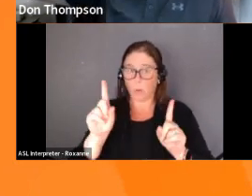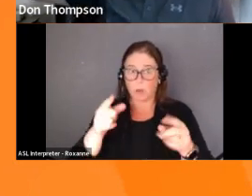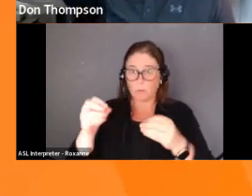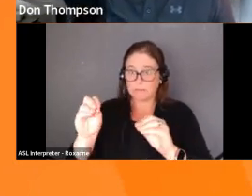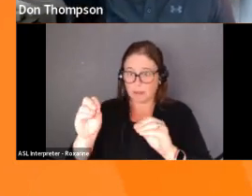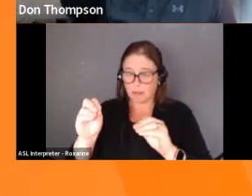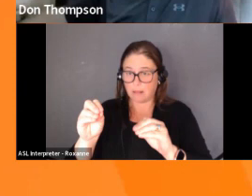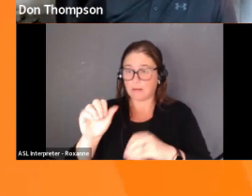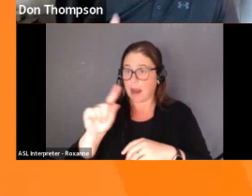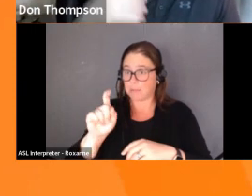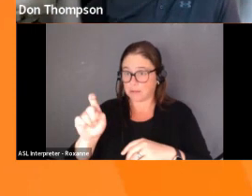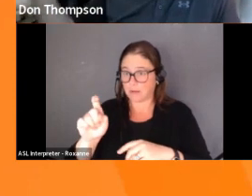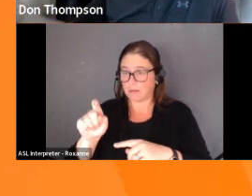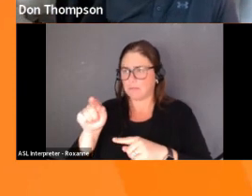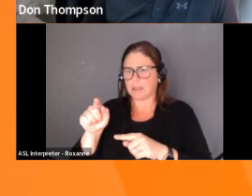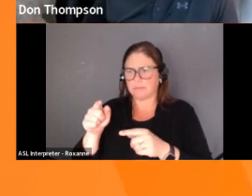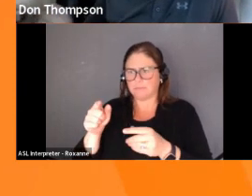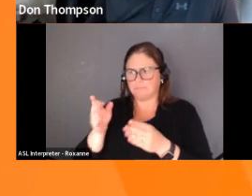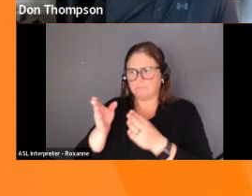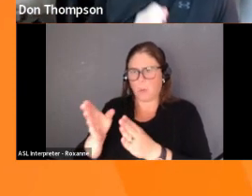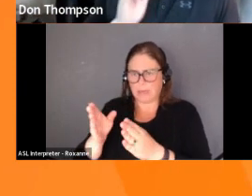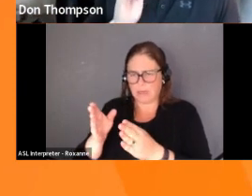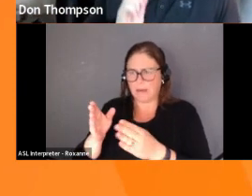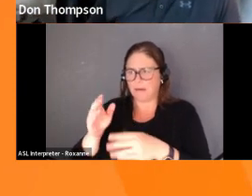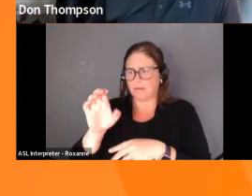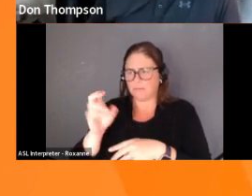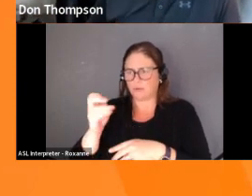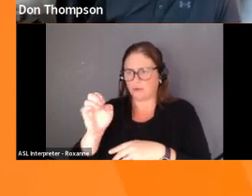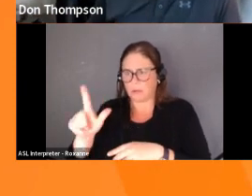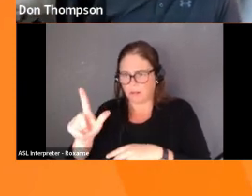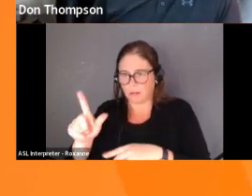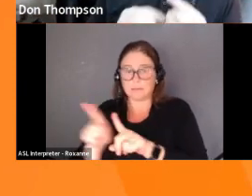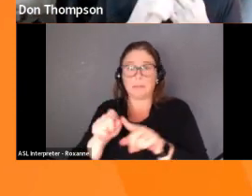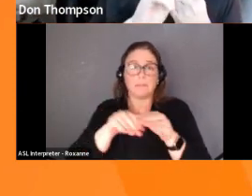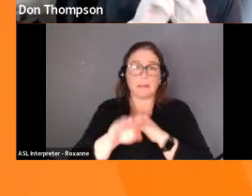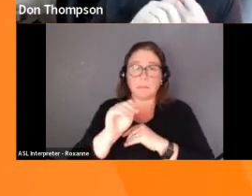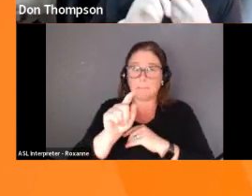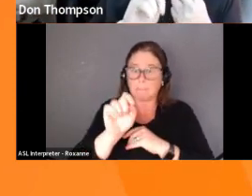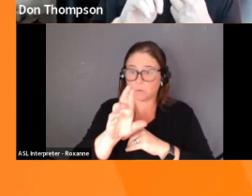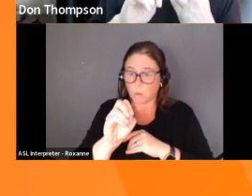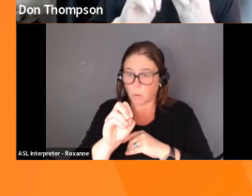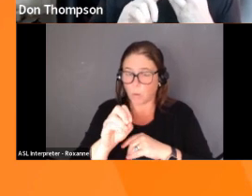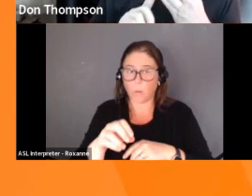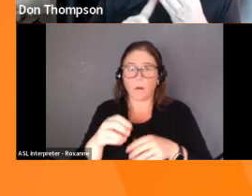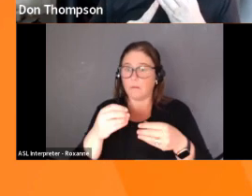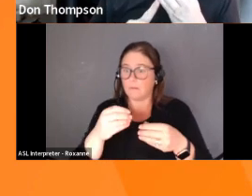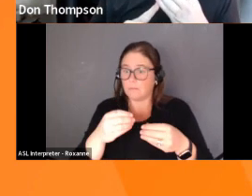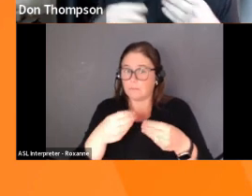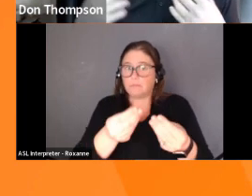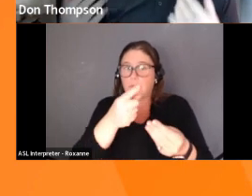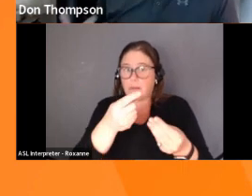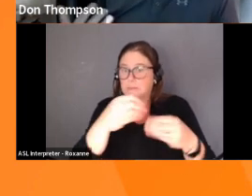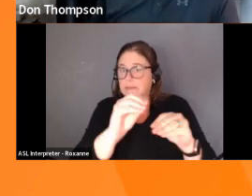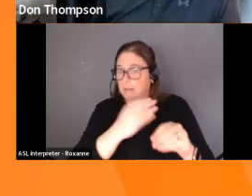into Metro, okay, or going to Home Depot with your product. It's a channel. There's a bunch of fees along the